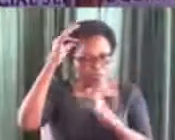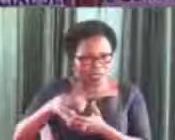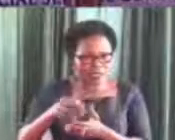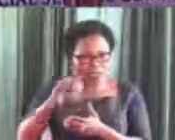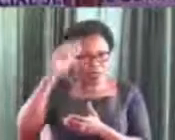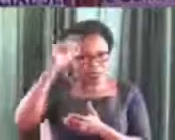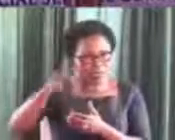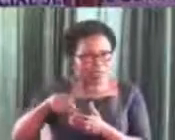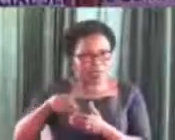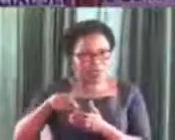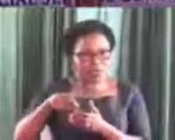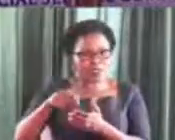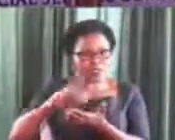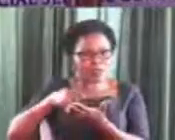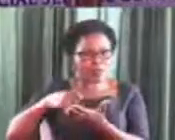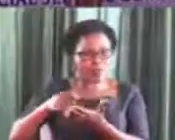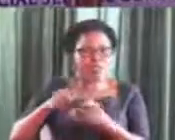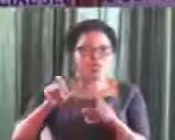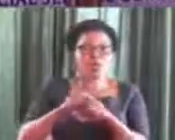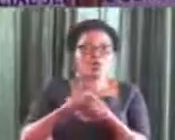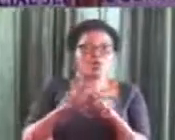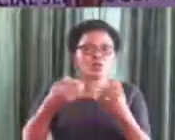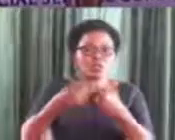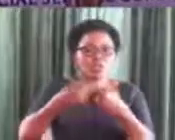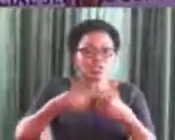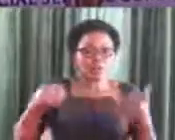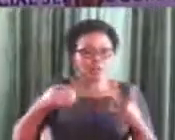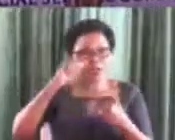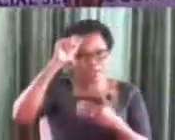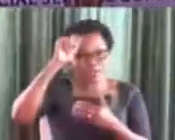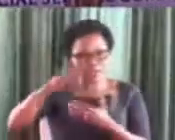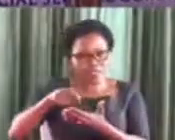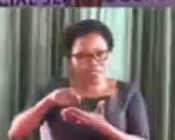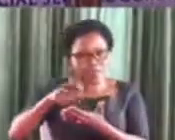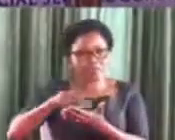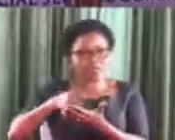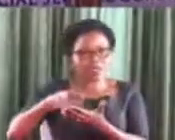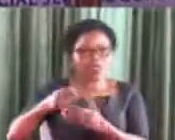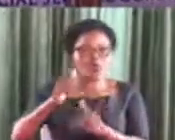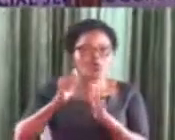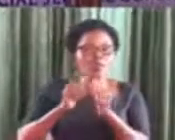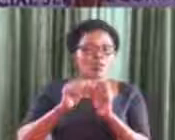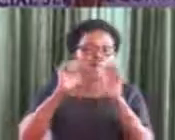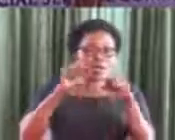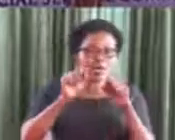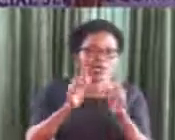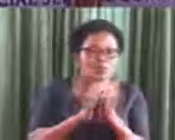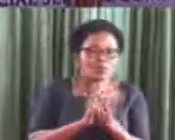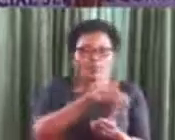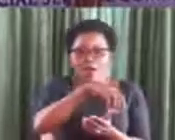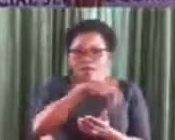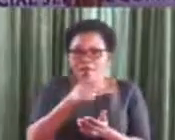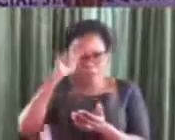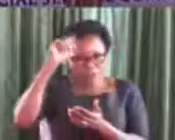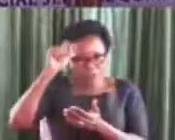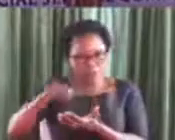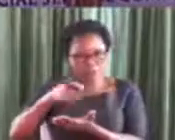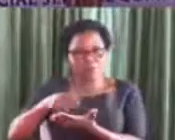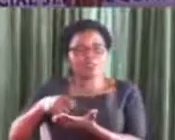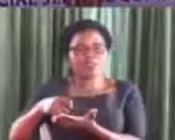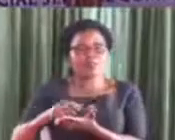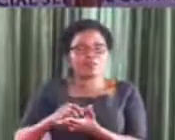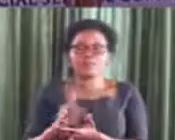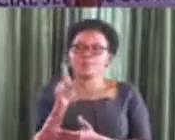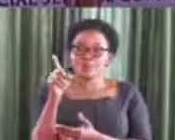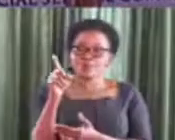a separate judgment which concurs with the other judgment. Yes, there is the